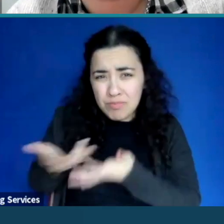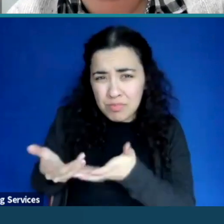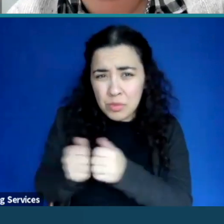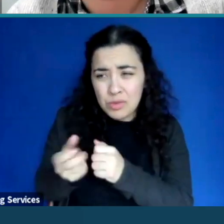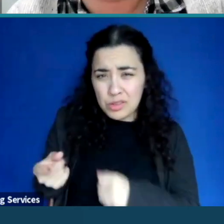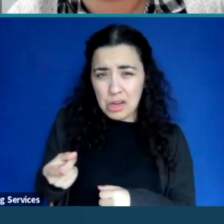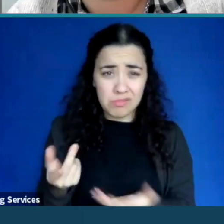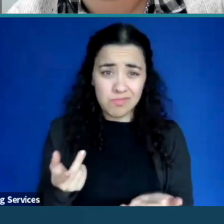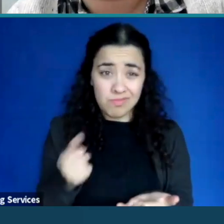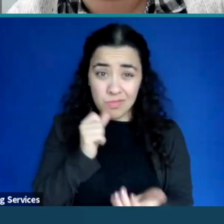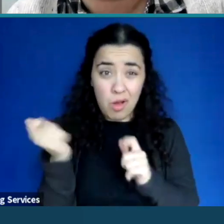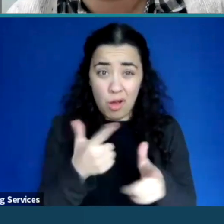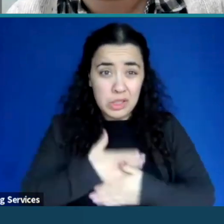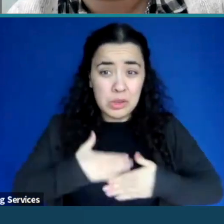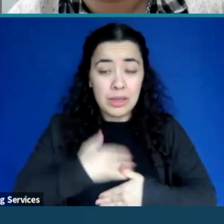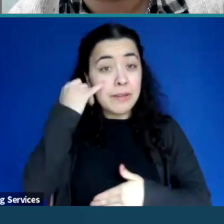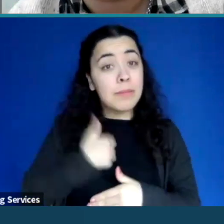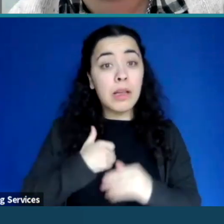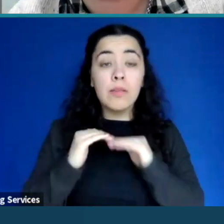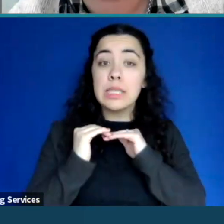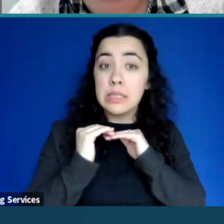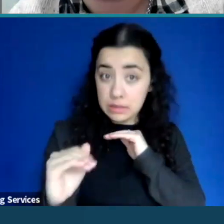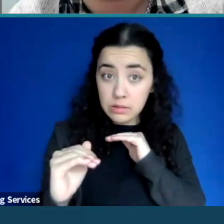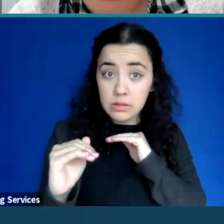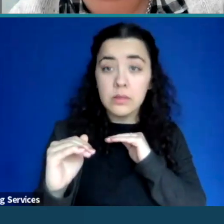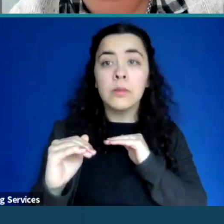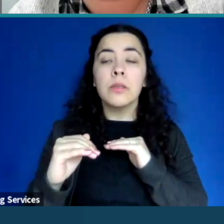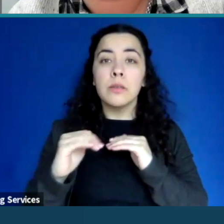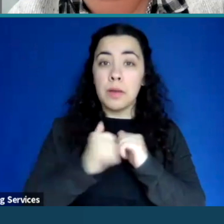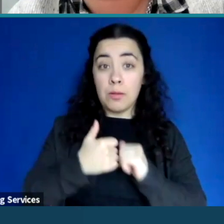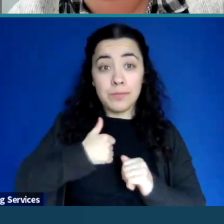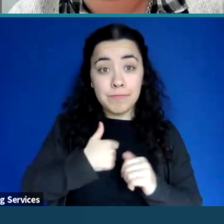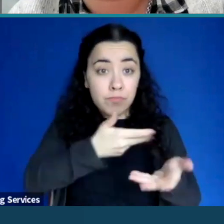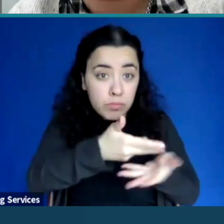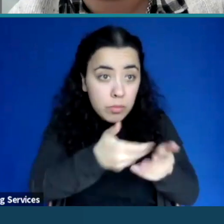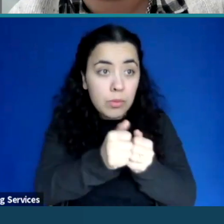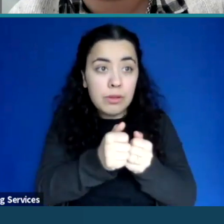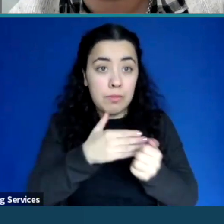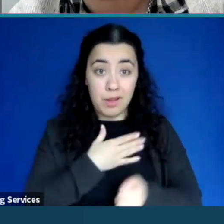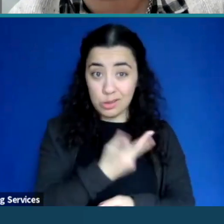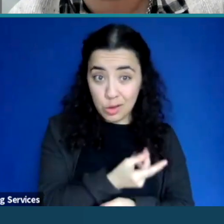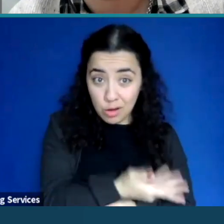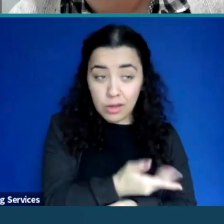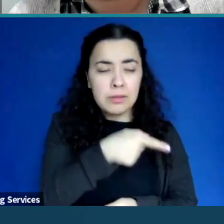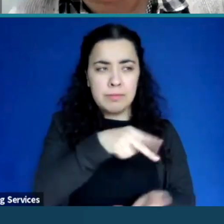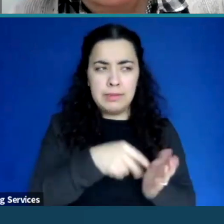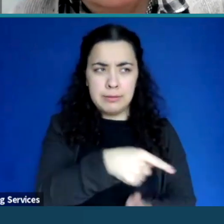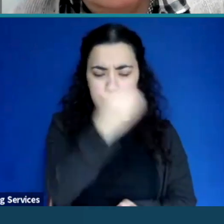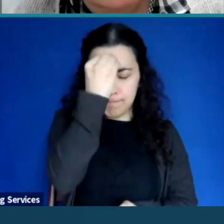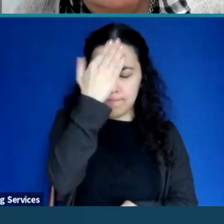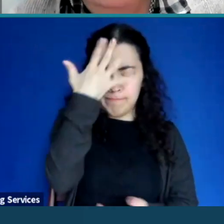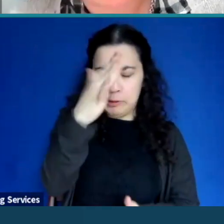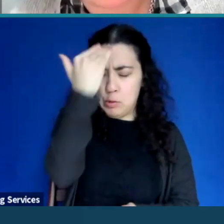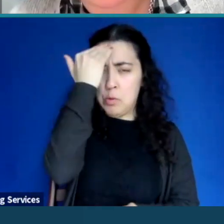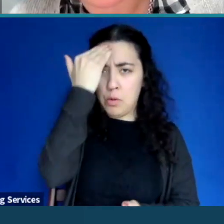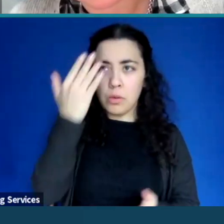the dog. So if I'm consistent on how I interact with him, he'll know. And